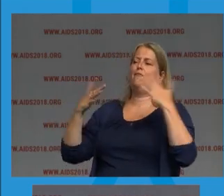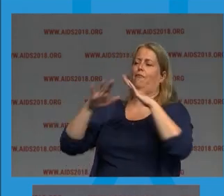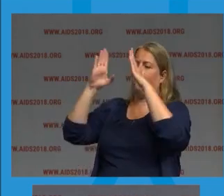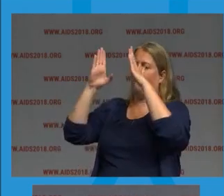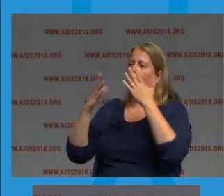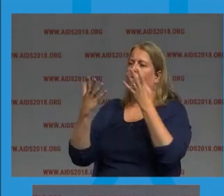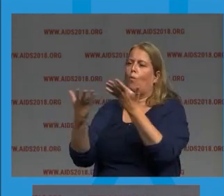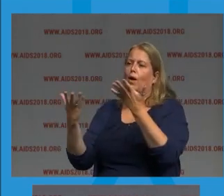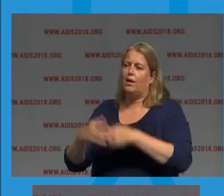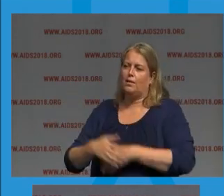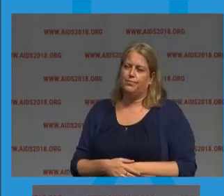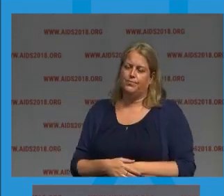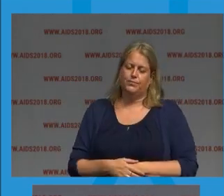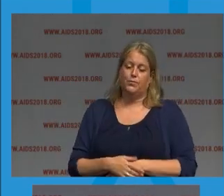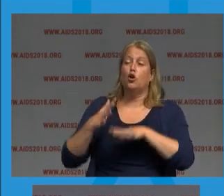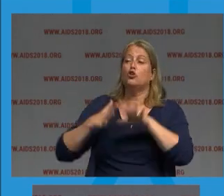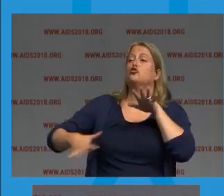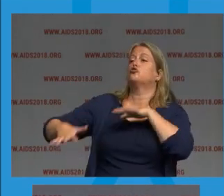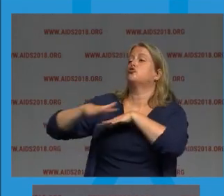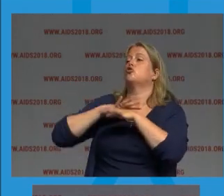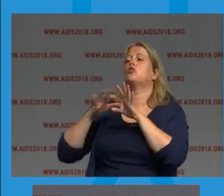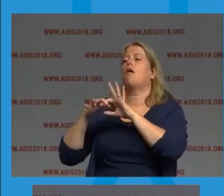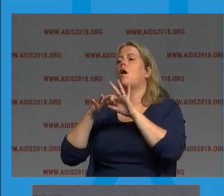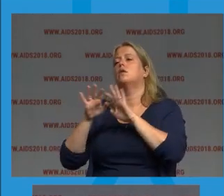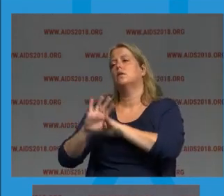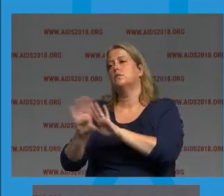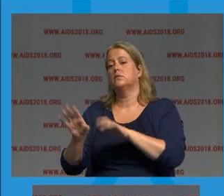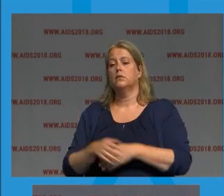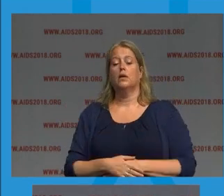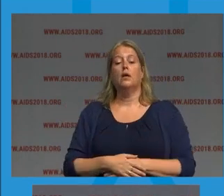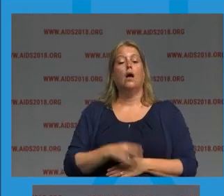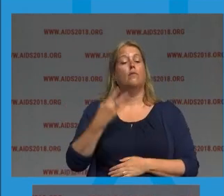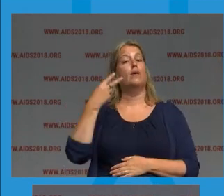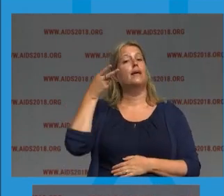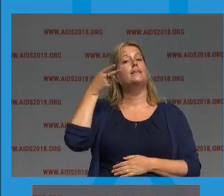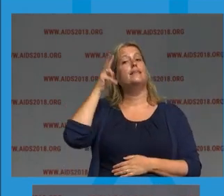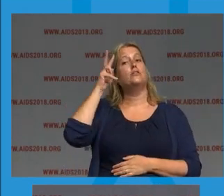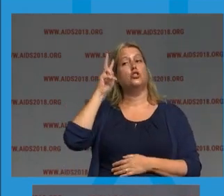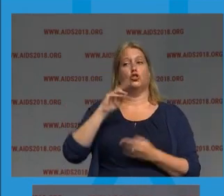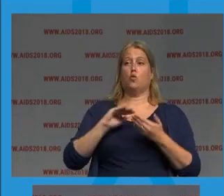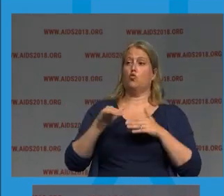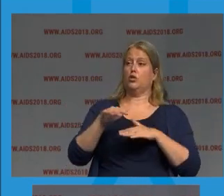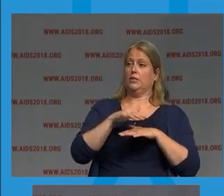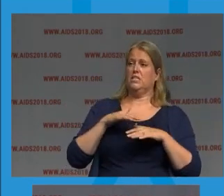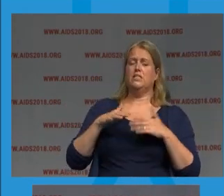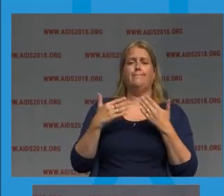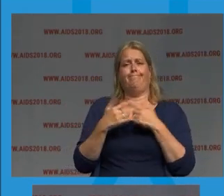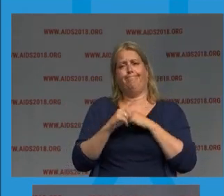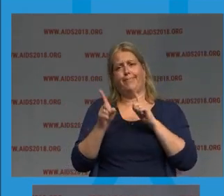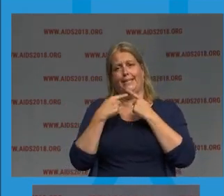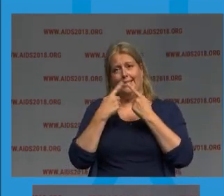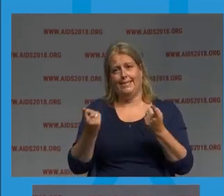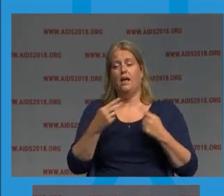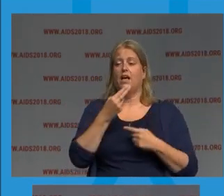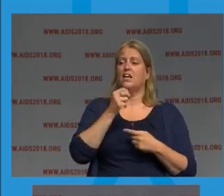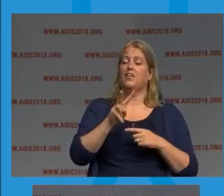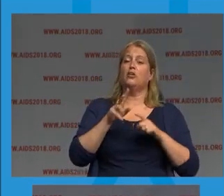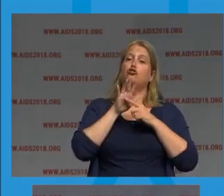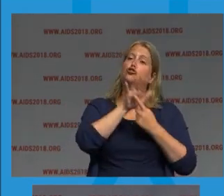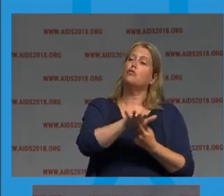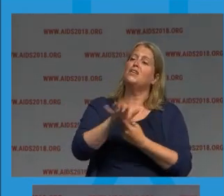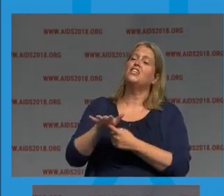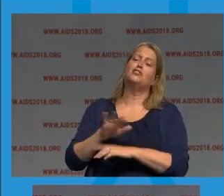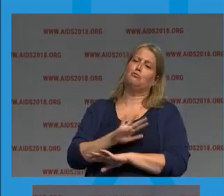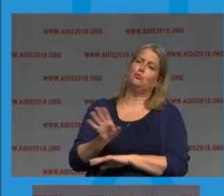social context. In terms of indigenous communities, I think, as is noted, HIV doesn't discriminate. But